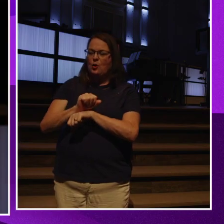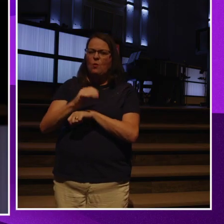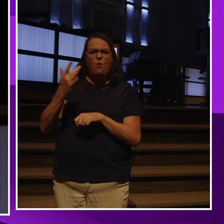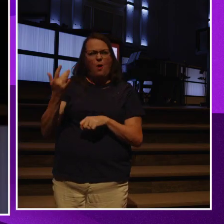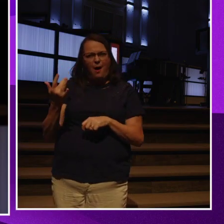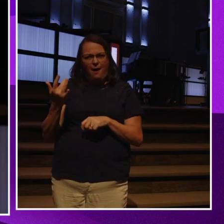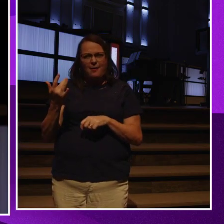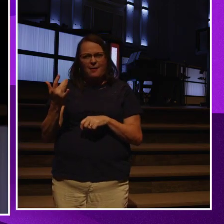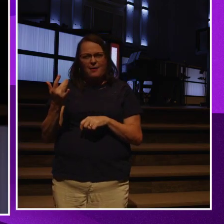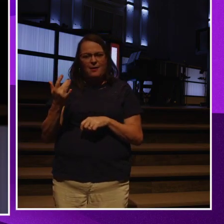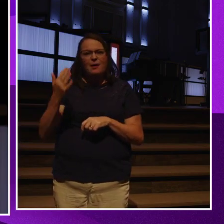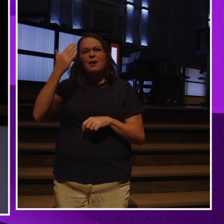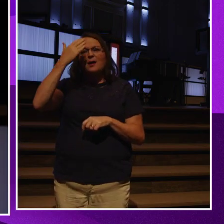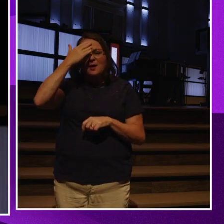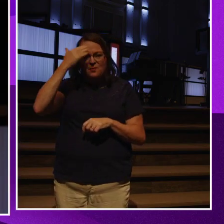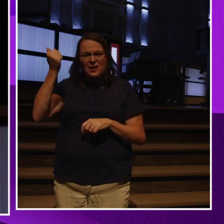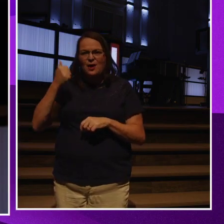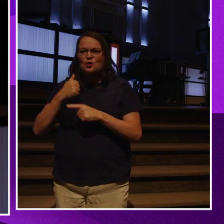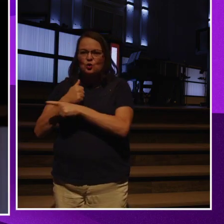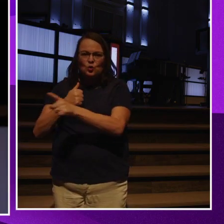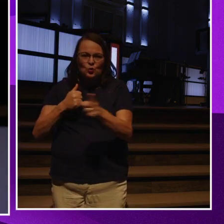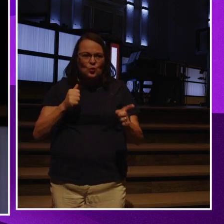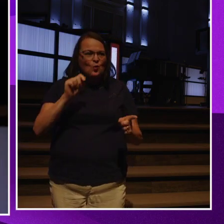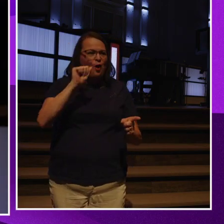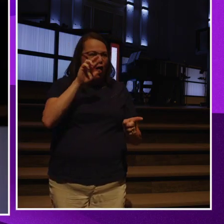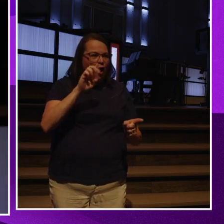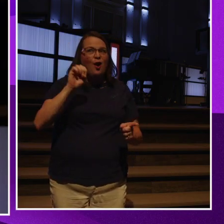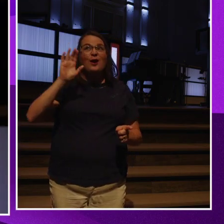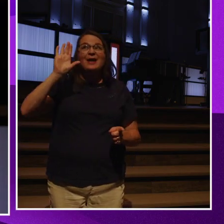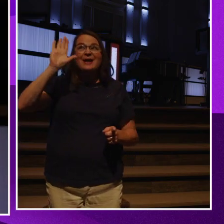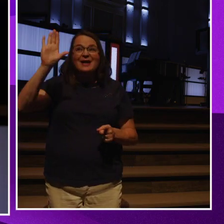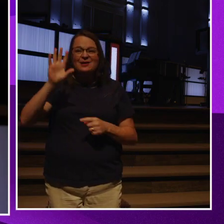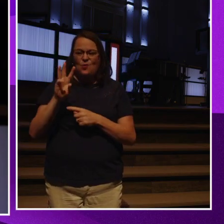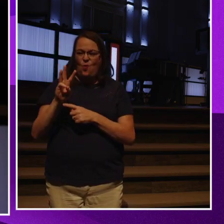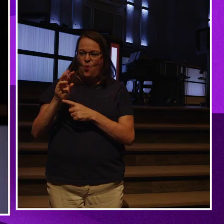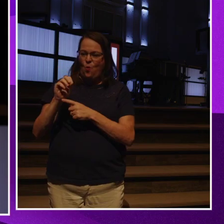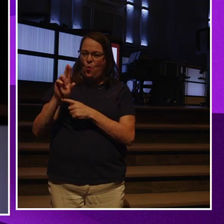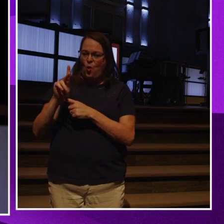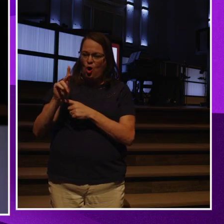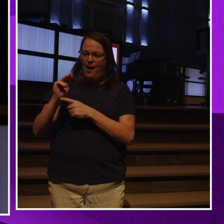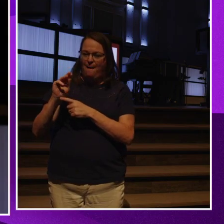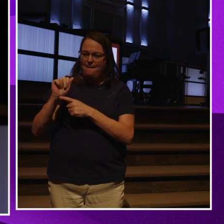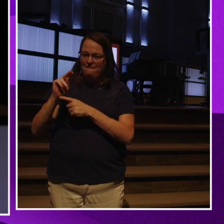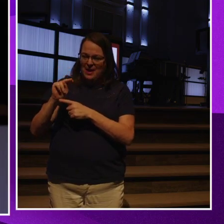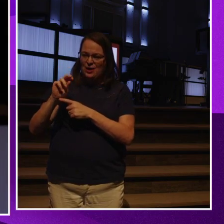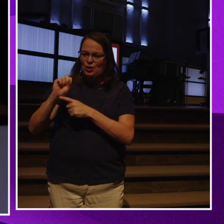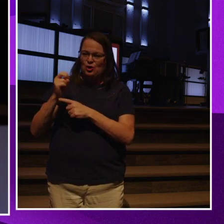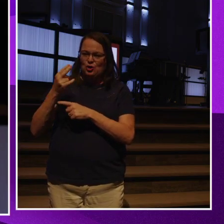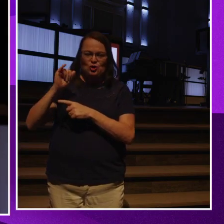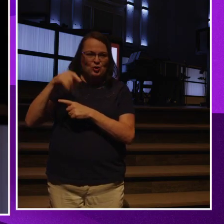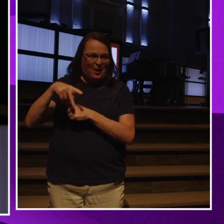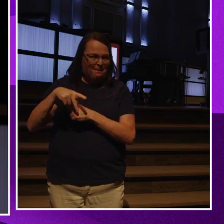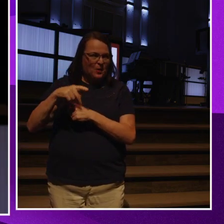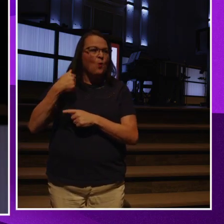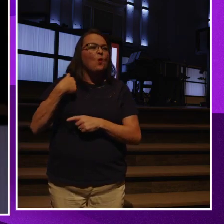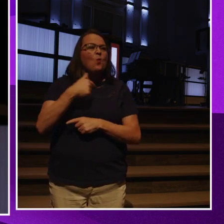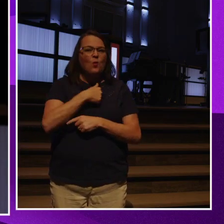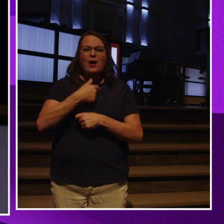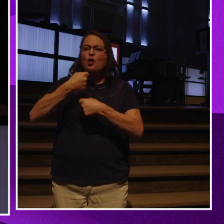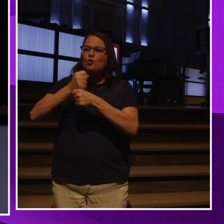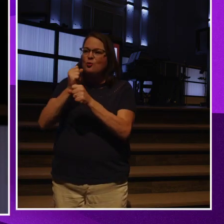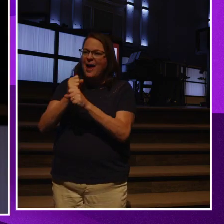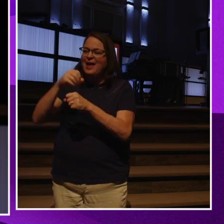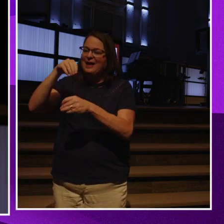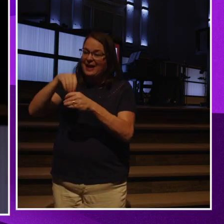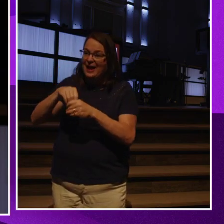Why? Because you are his workmanship. You were created in Christ. Why? For good